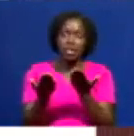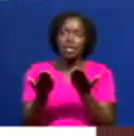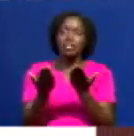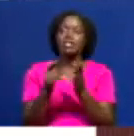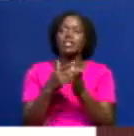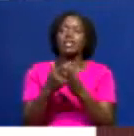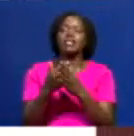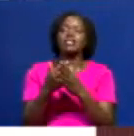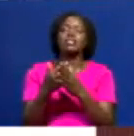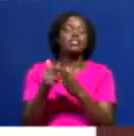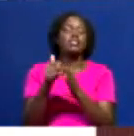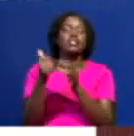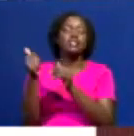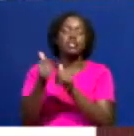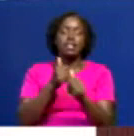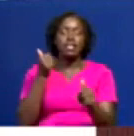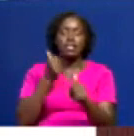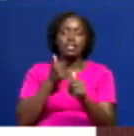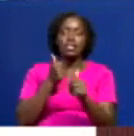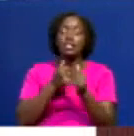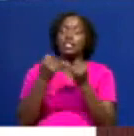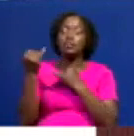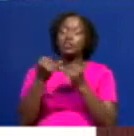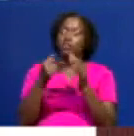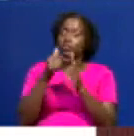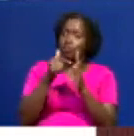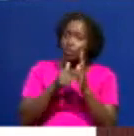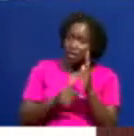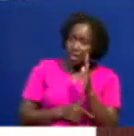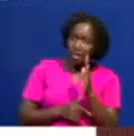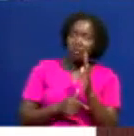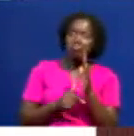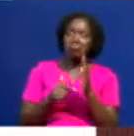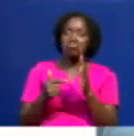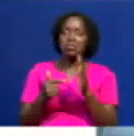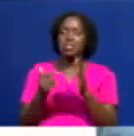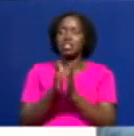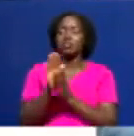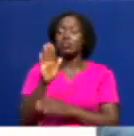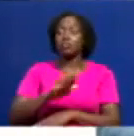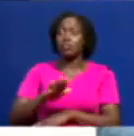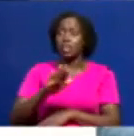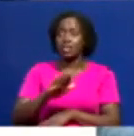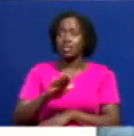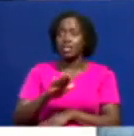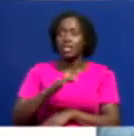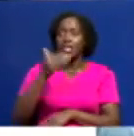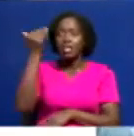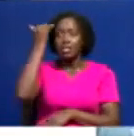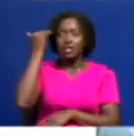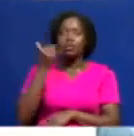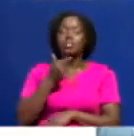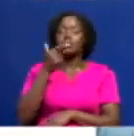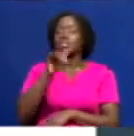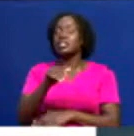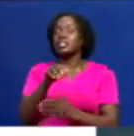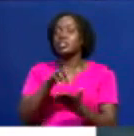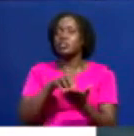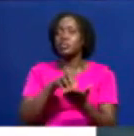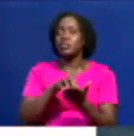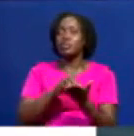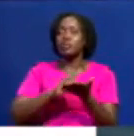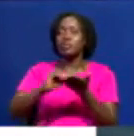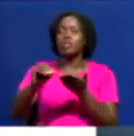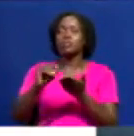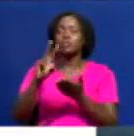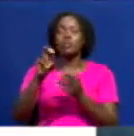decline the invitation to delve any deeper into that arena. The court went ahead to state that the position had been scrapped